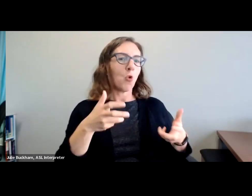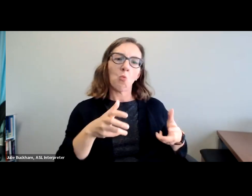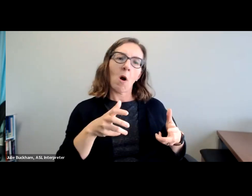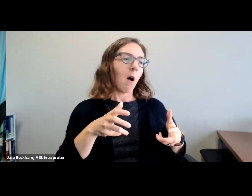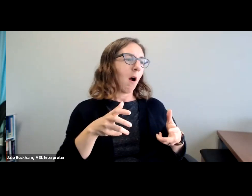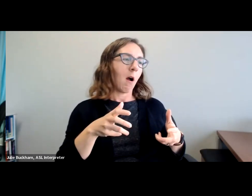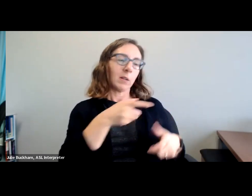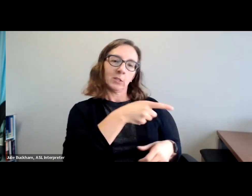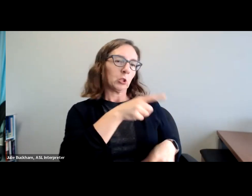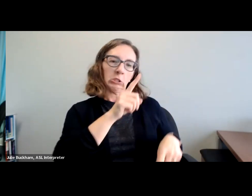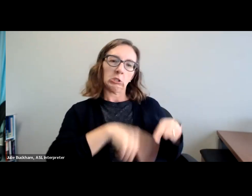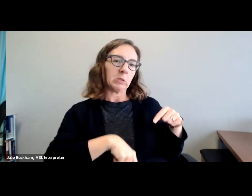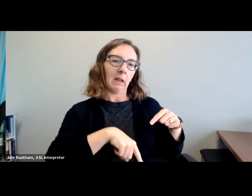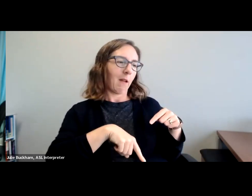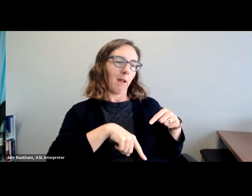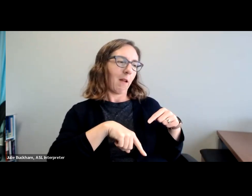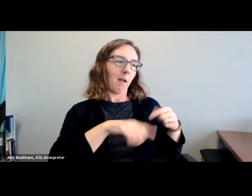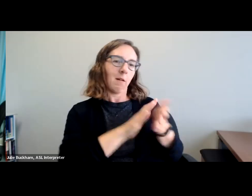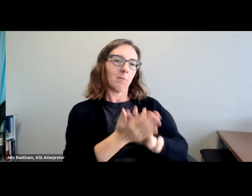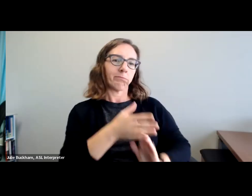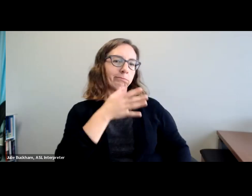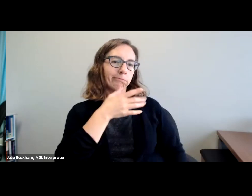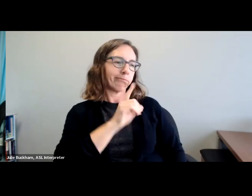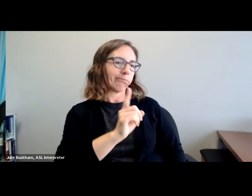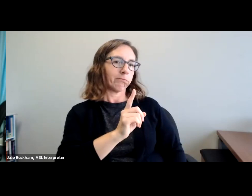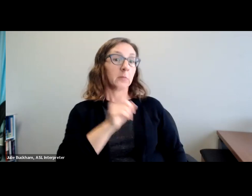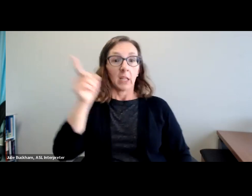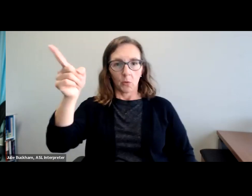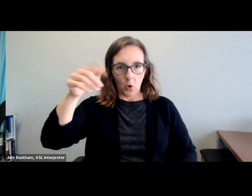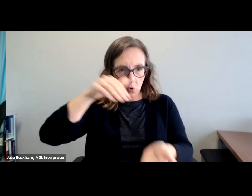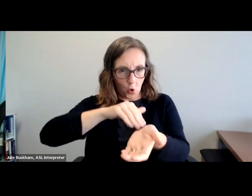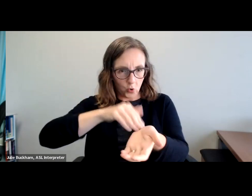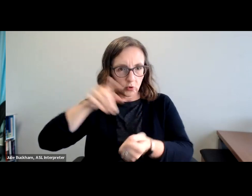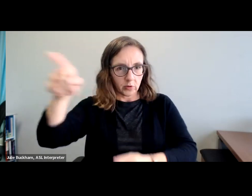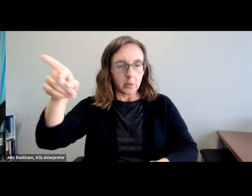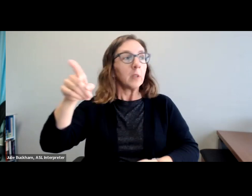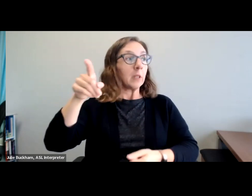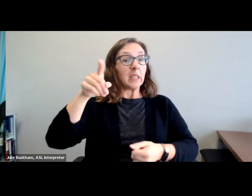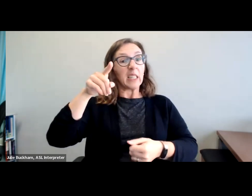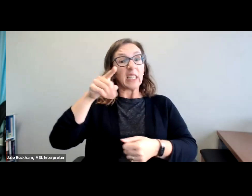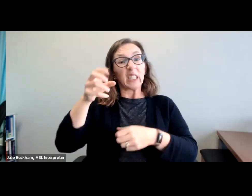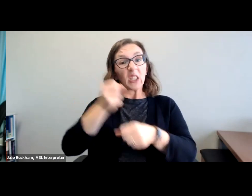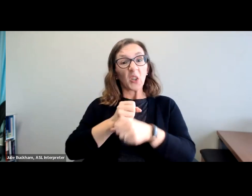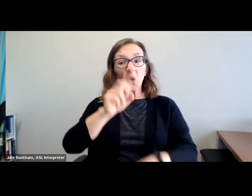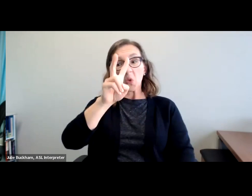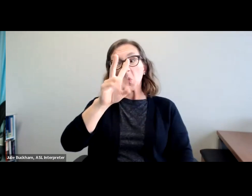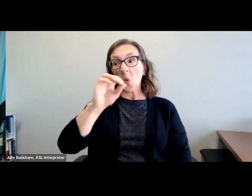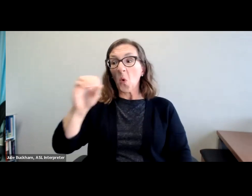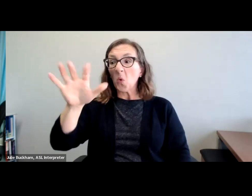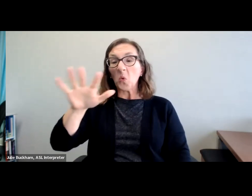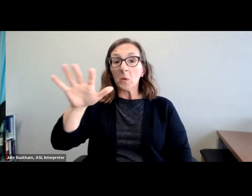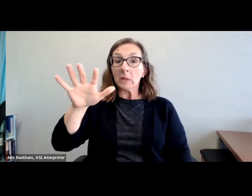couldn't parent. That was a medical physician in the early 2000s, so that still happens.